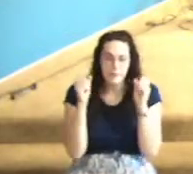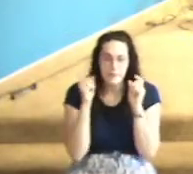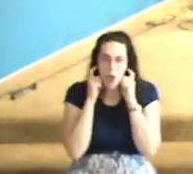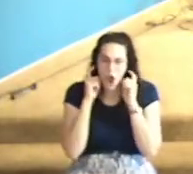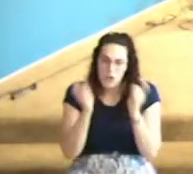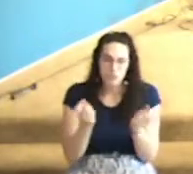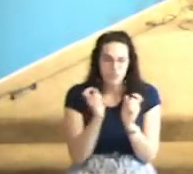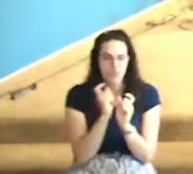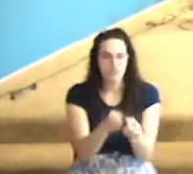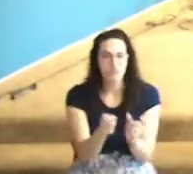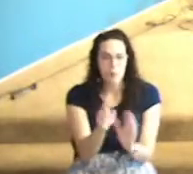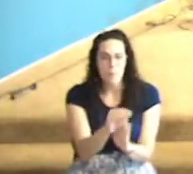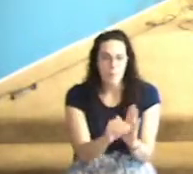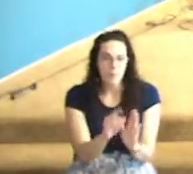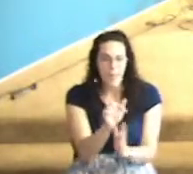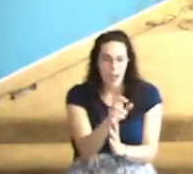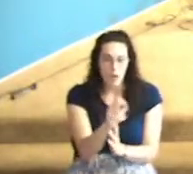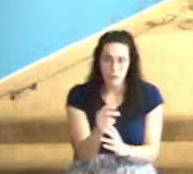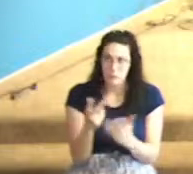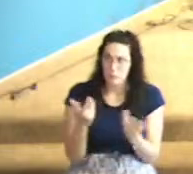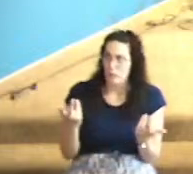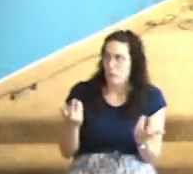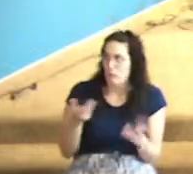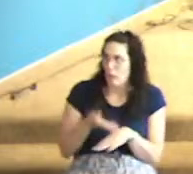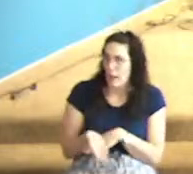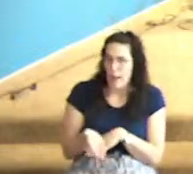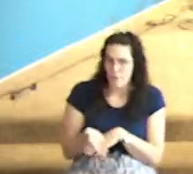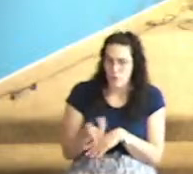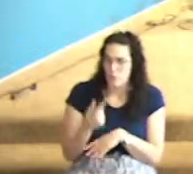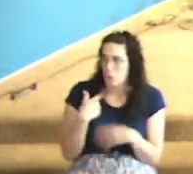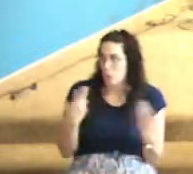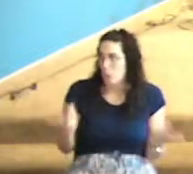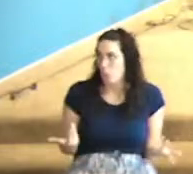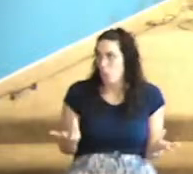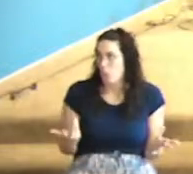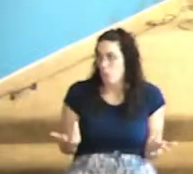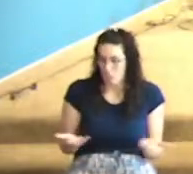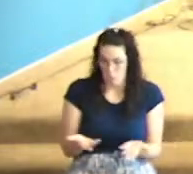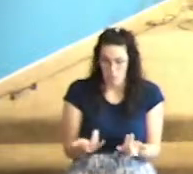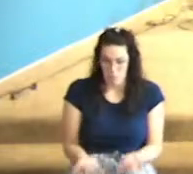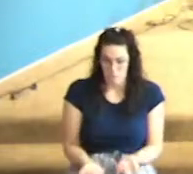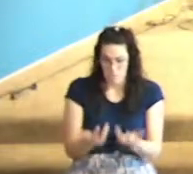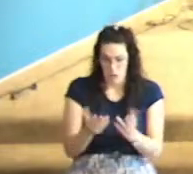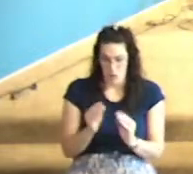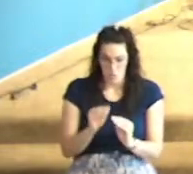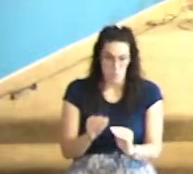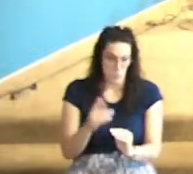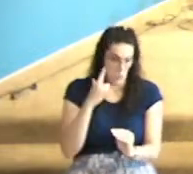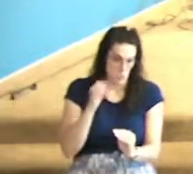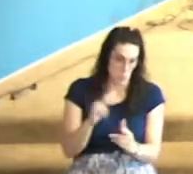to Moses after the fact, he's like, I put all this gold into the fire, and out came this calf.